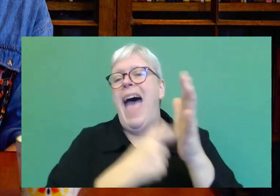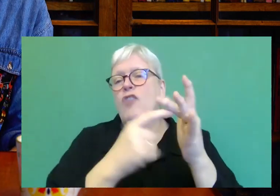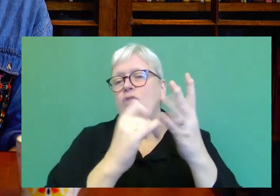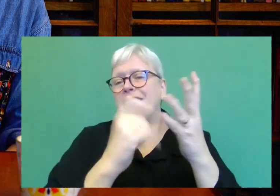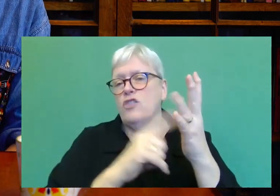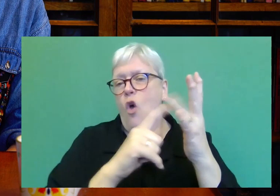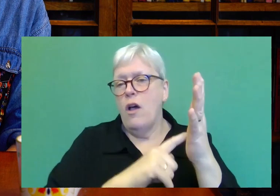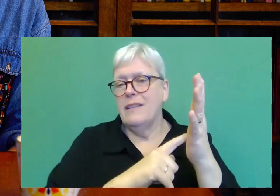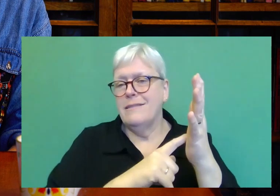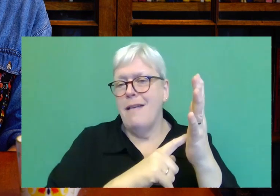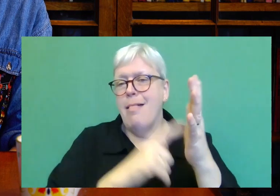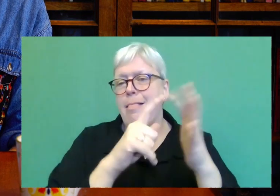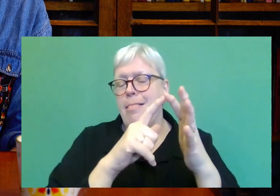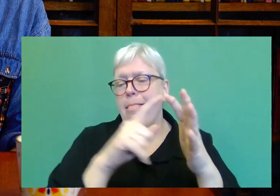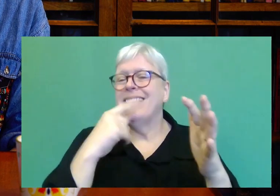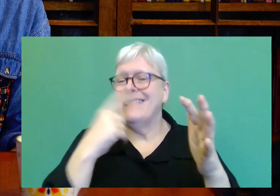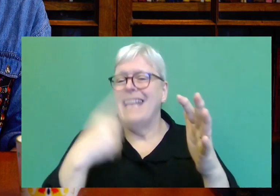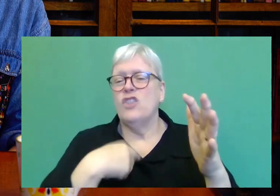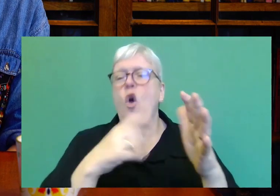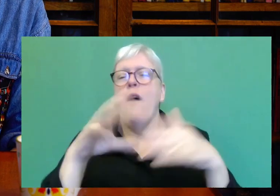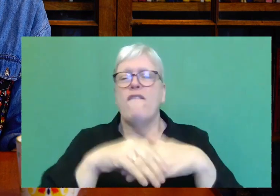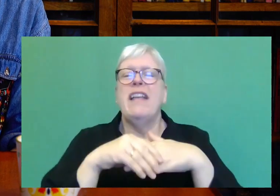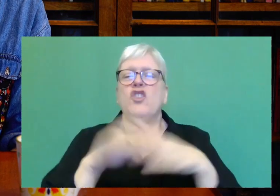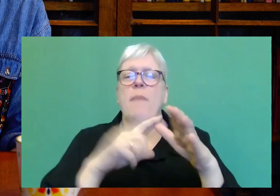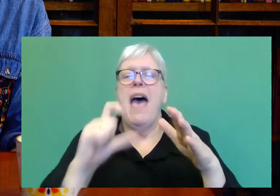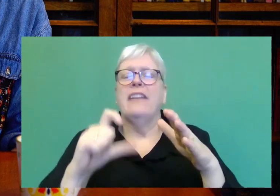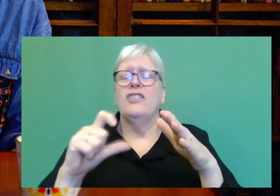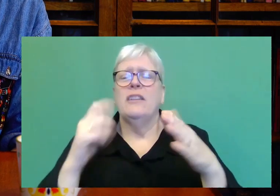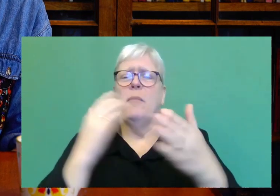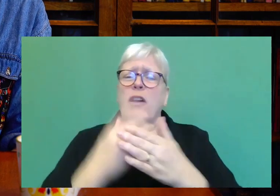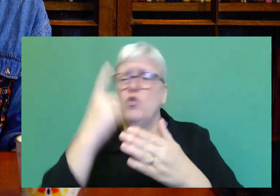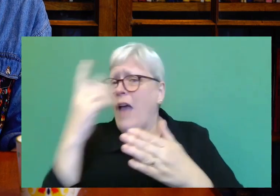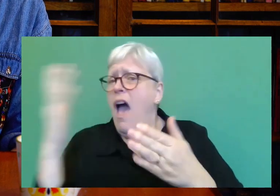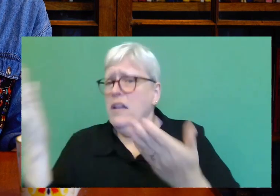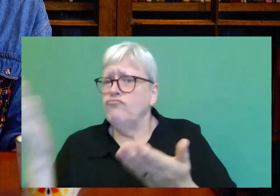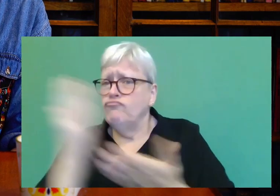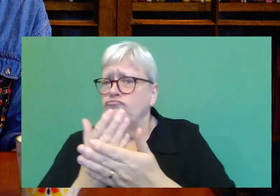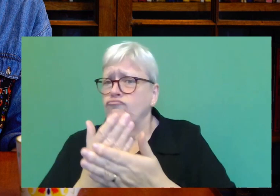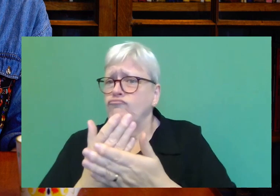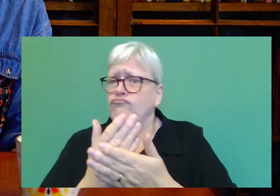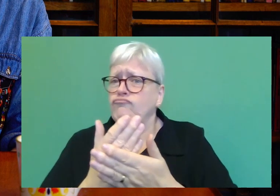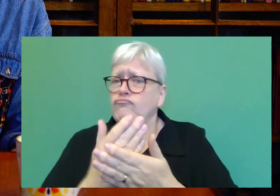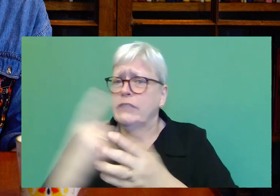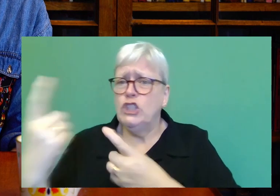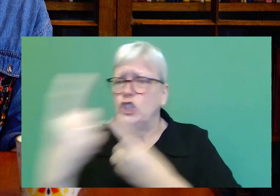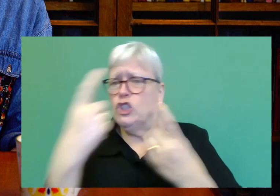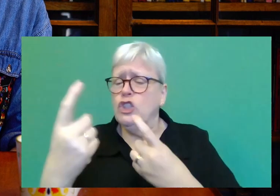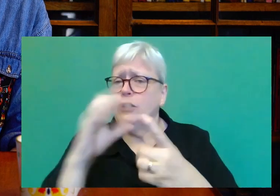by deliberation, but we work really hard on our friendships, just as hard as any other form of relationship, and there's